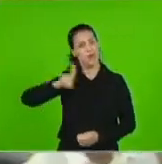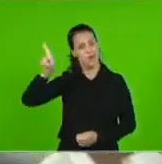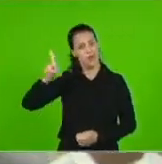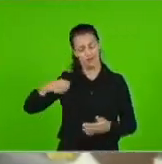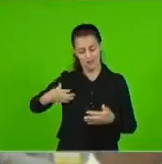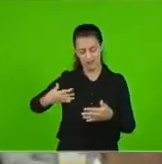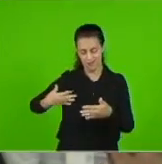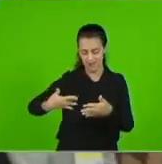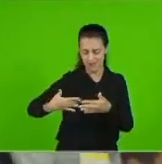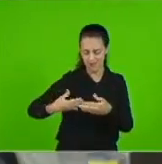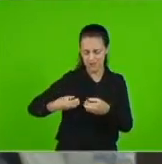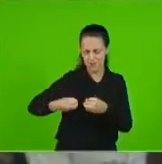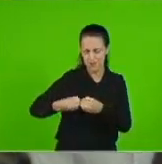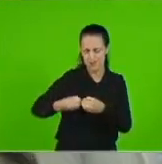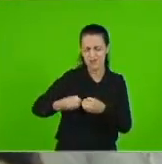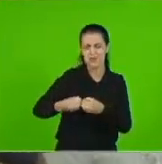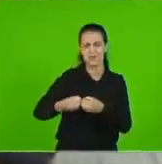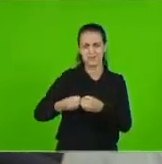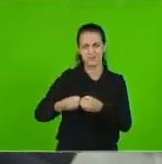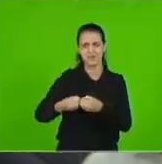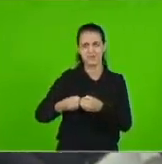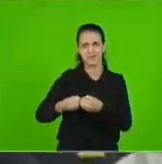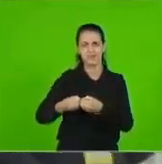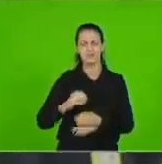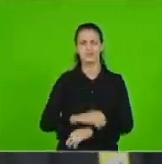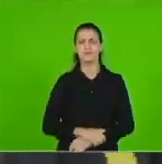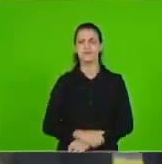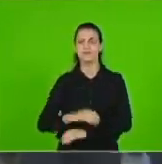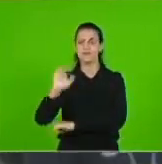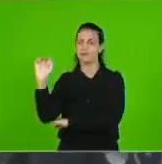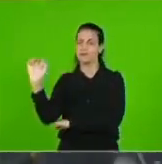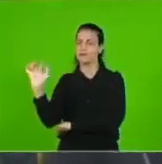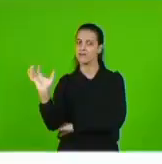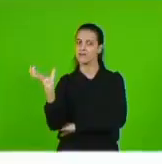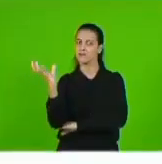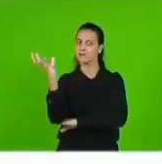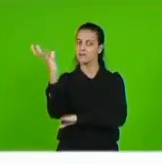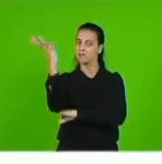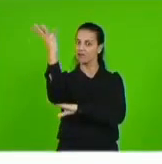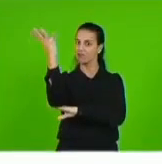Know that it is near at the doors.